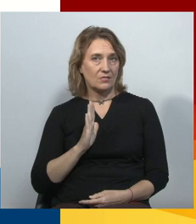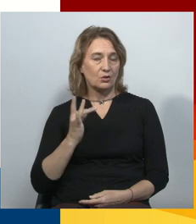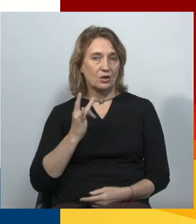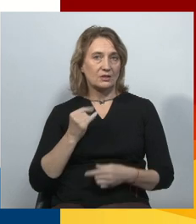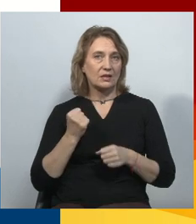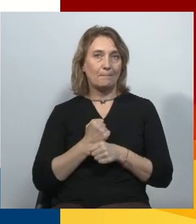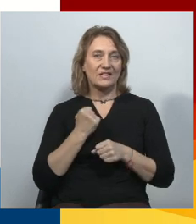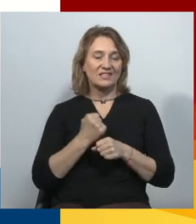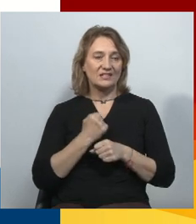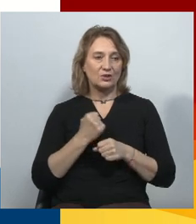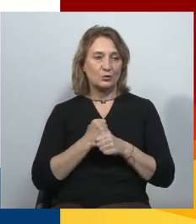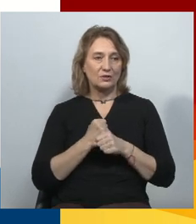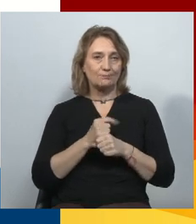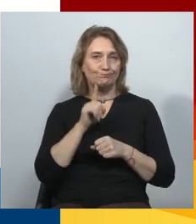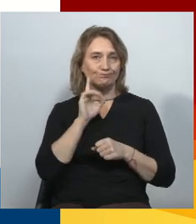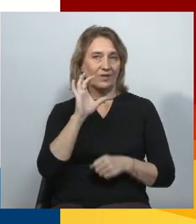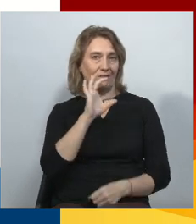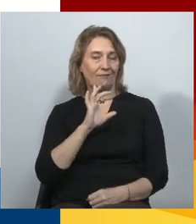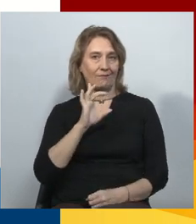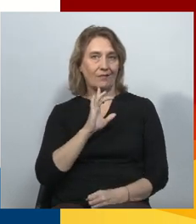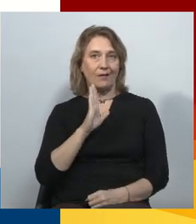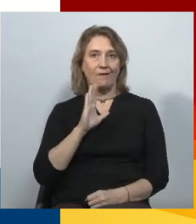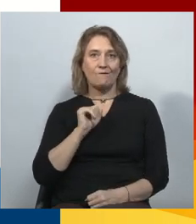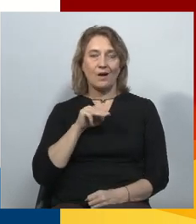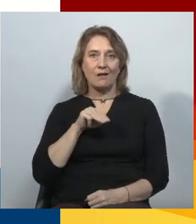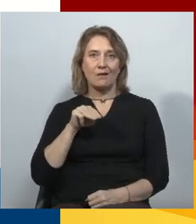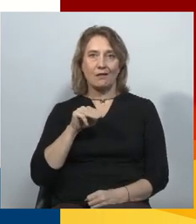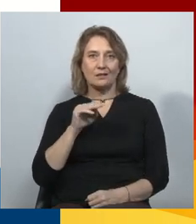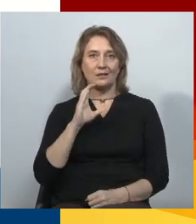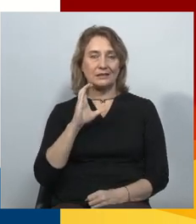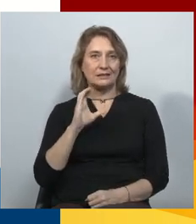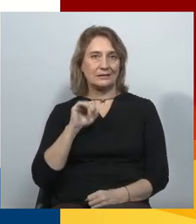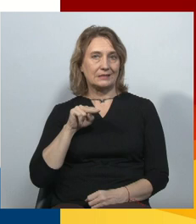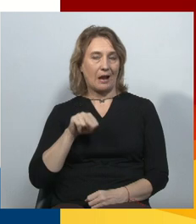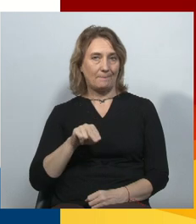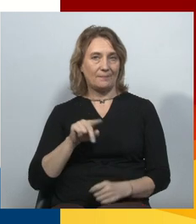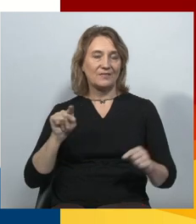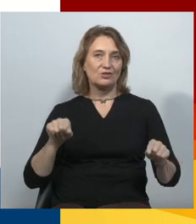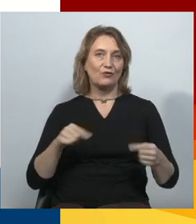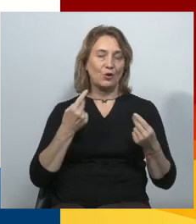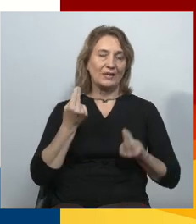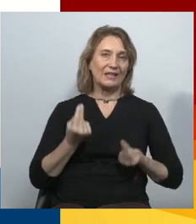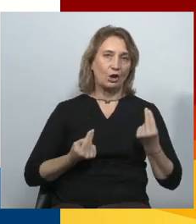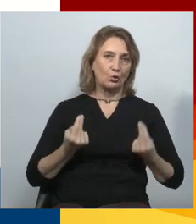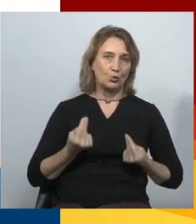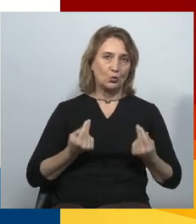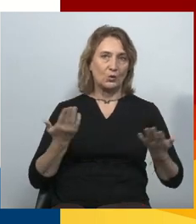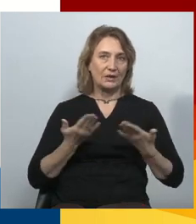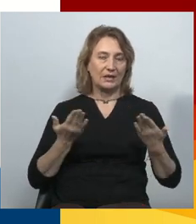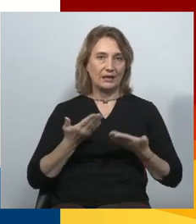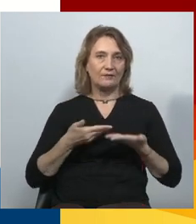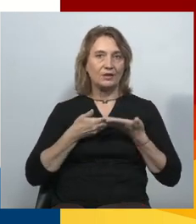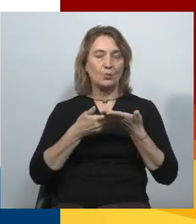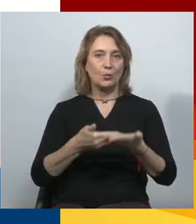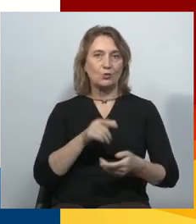For example, we are working with WhatsApp in order to see whether we will manage to create a game